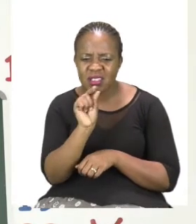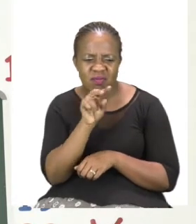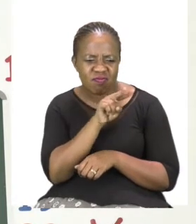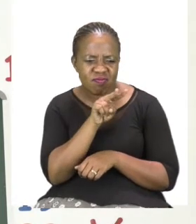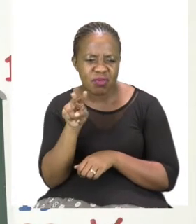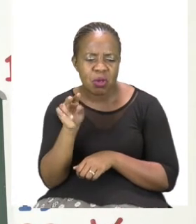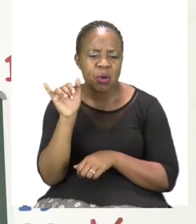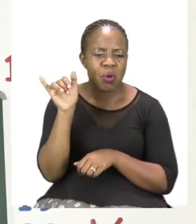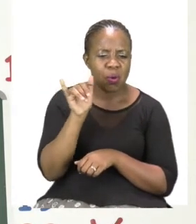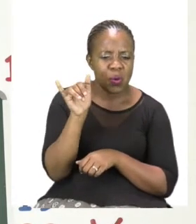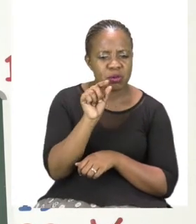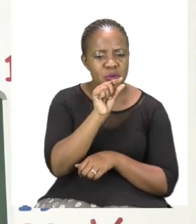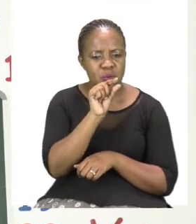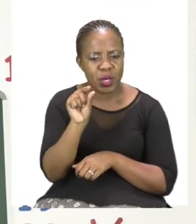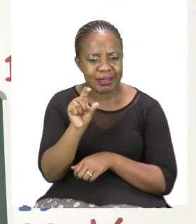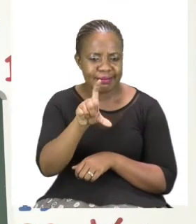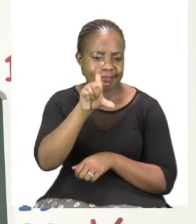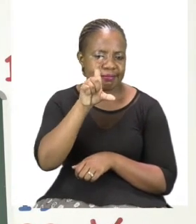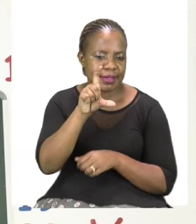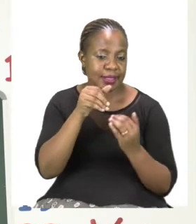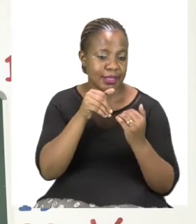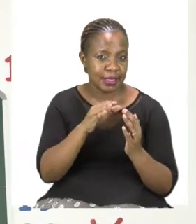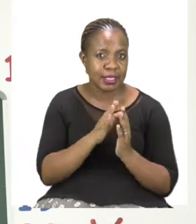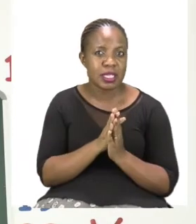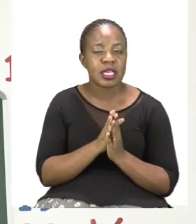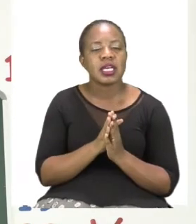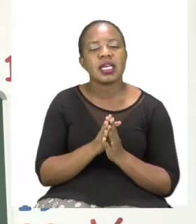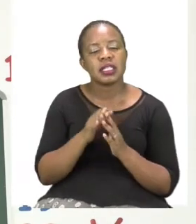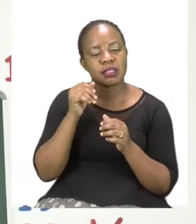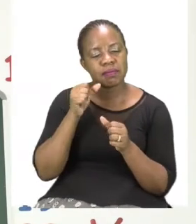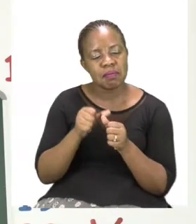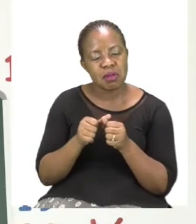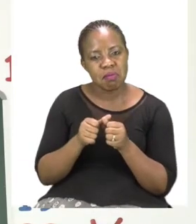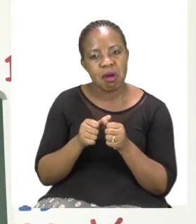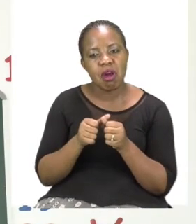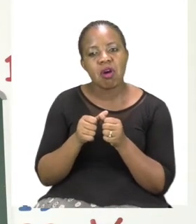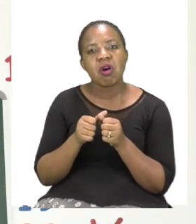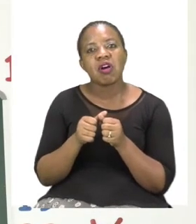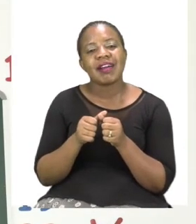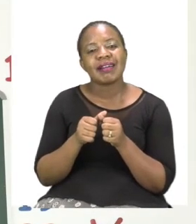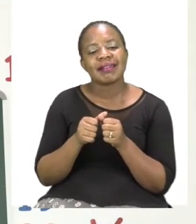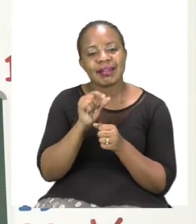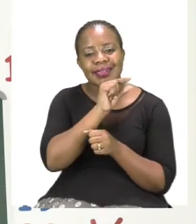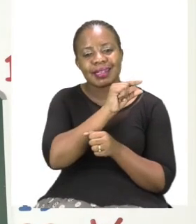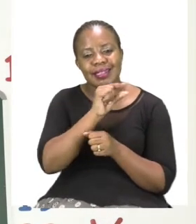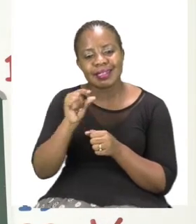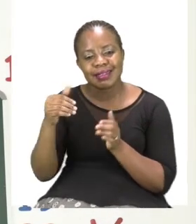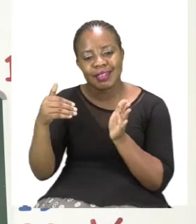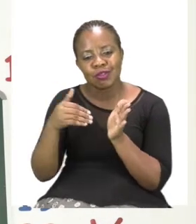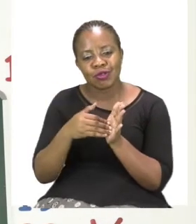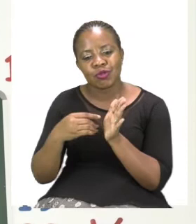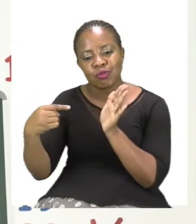sentence, there is a full stop. Make sure that you read your sentence after you have made